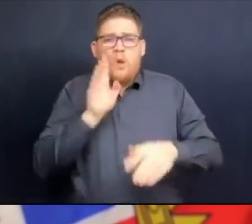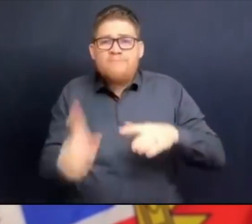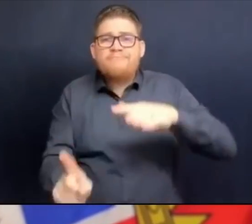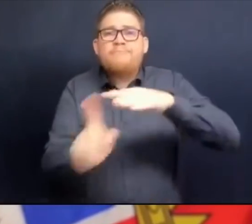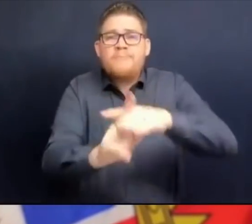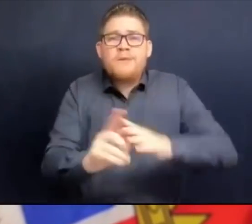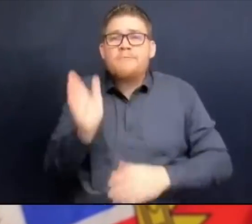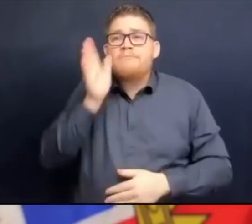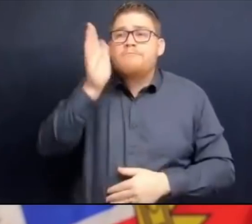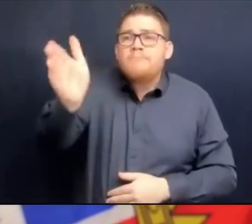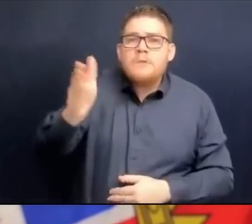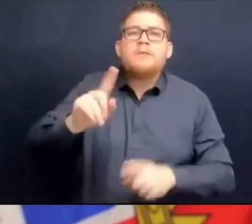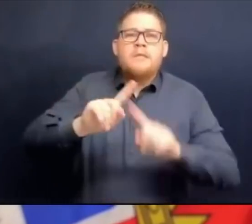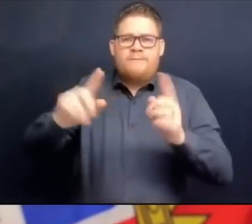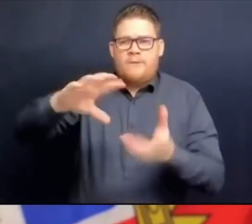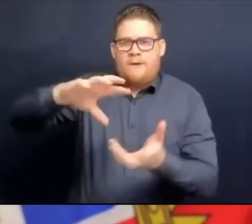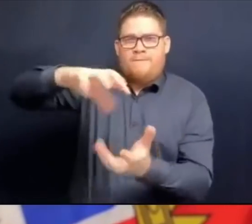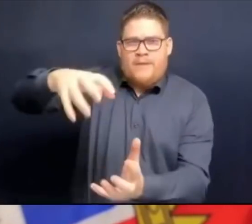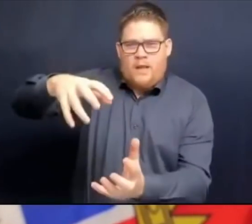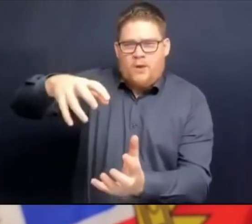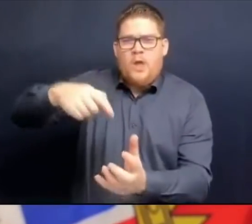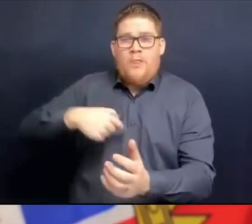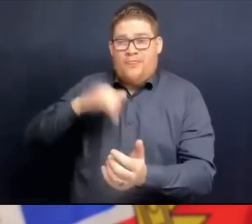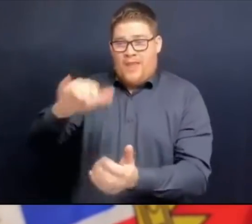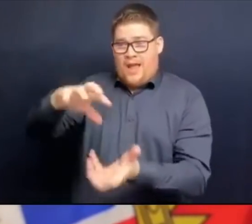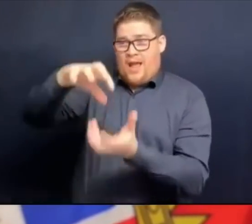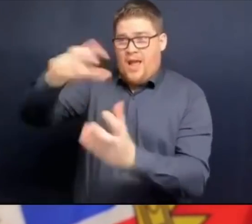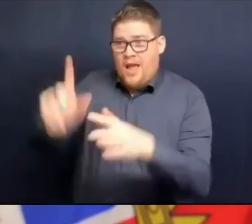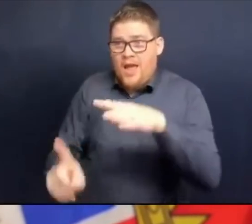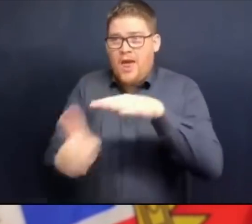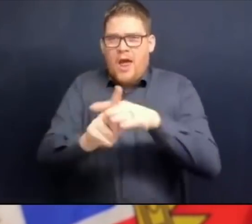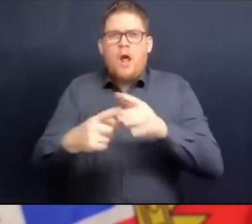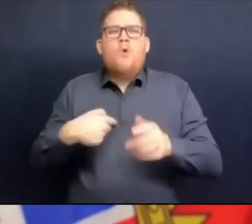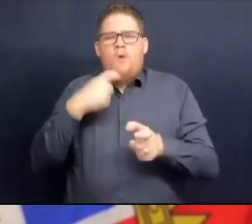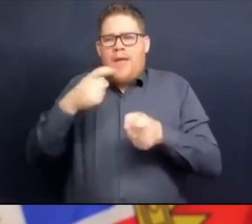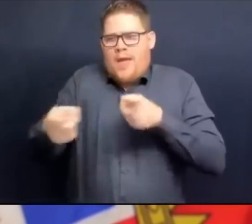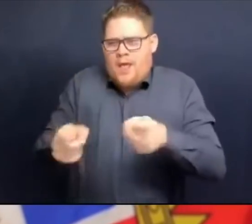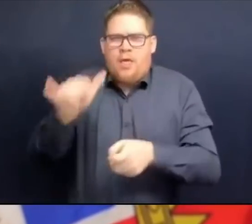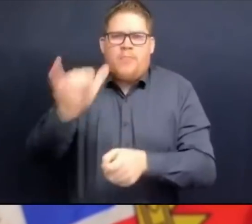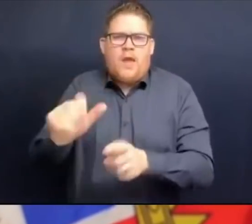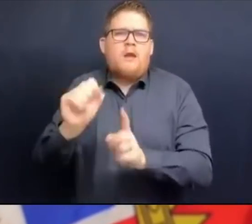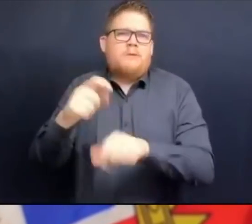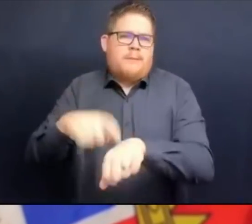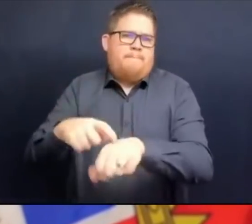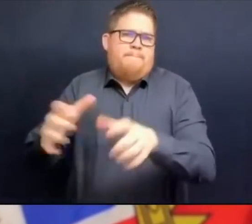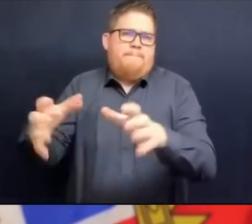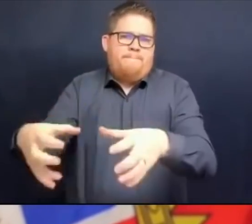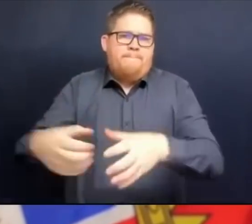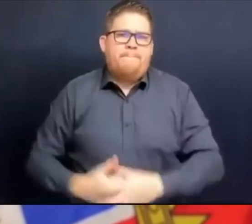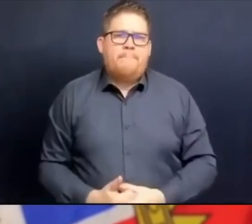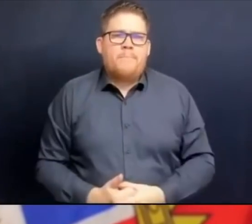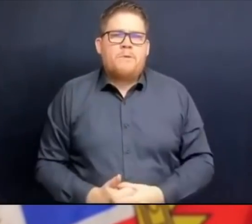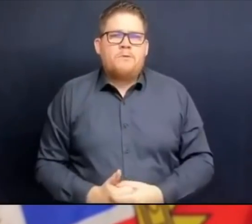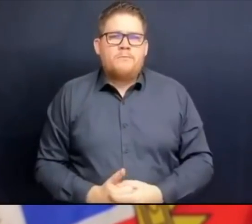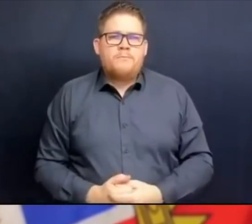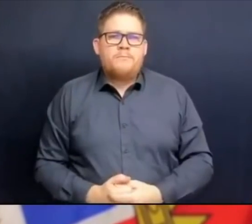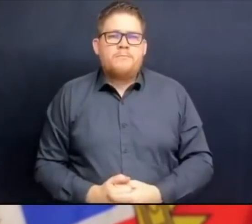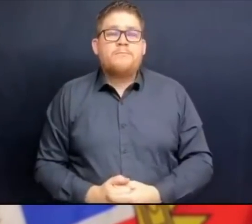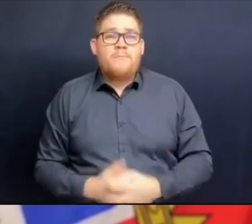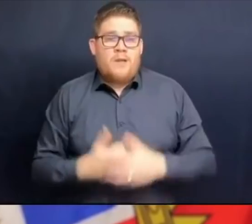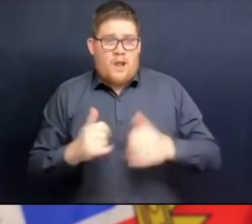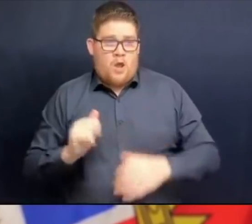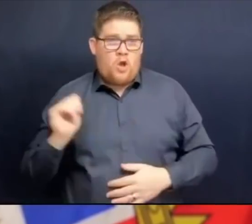we will need to manage. And one of the most important things that we have now on our side is that tool of protection